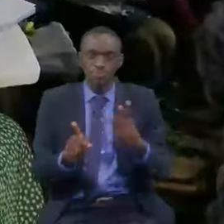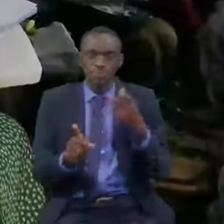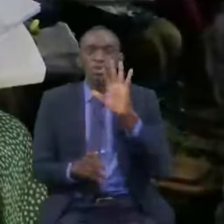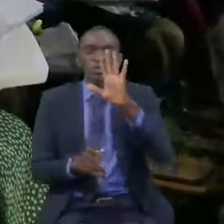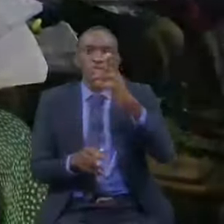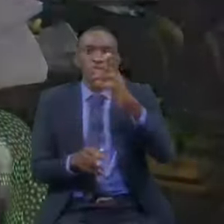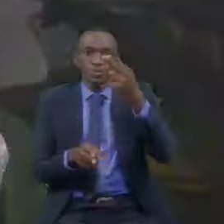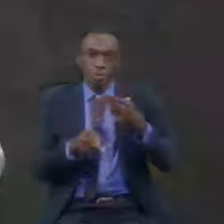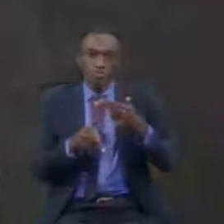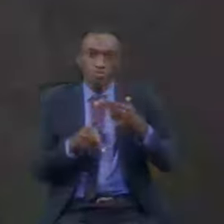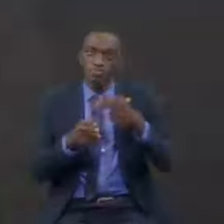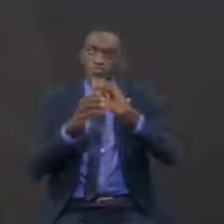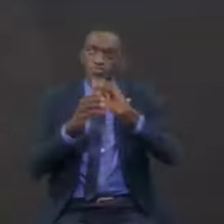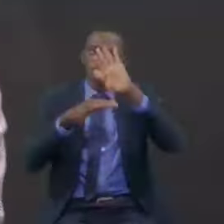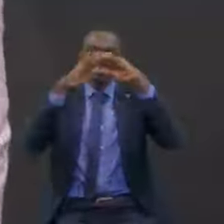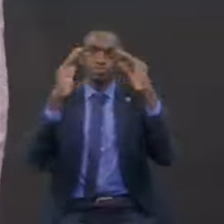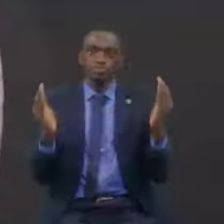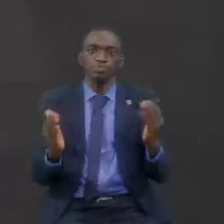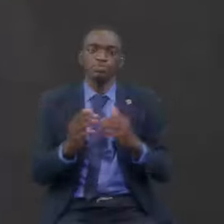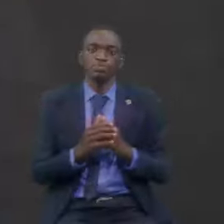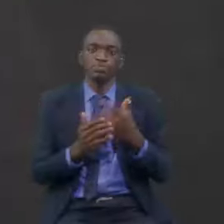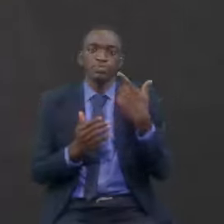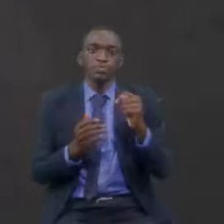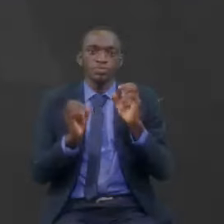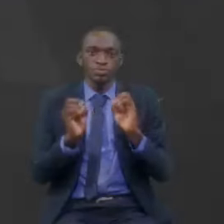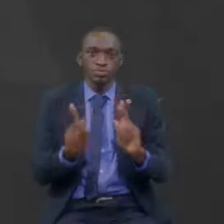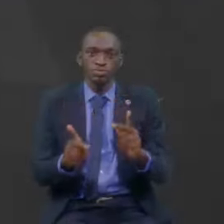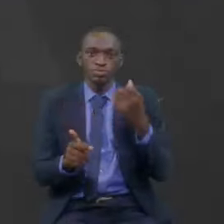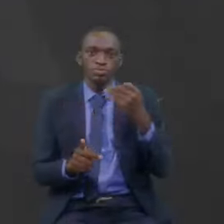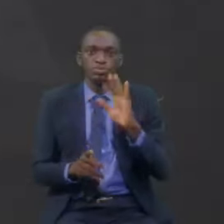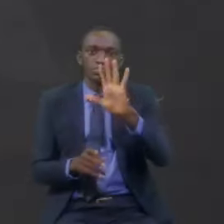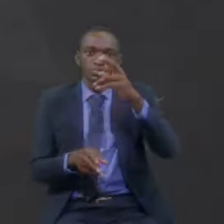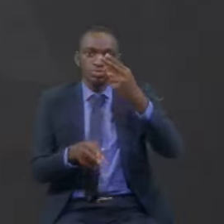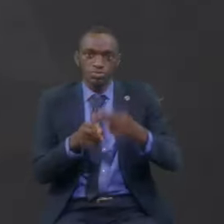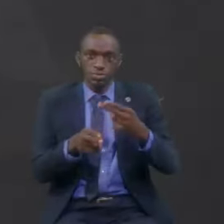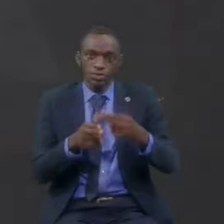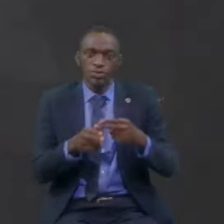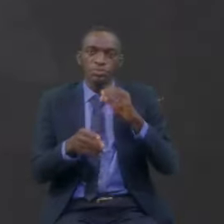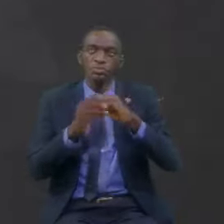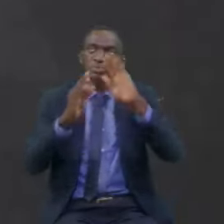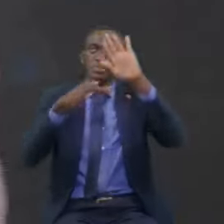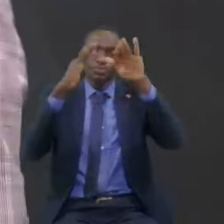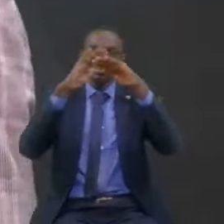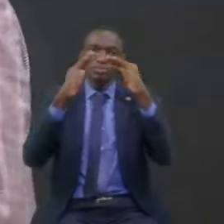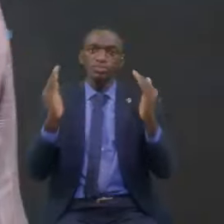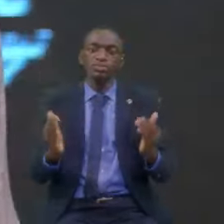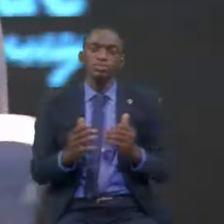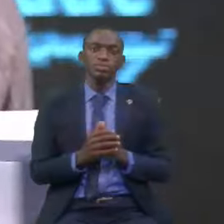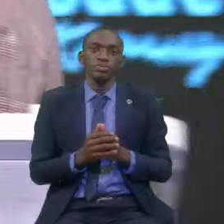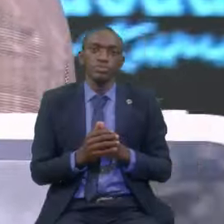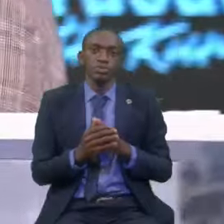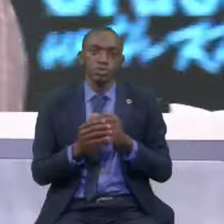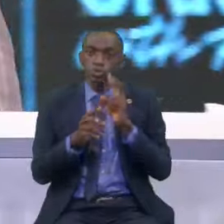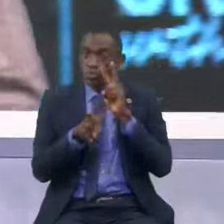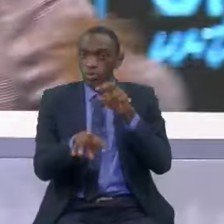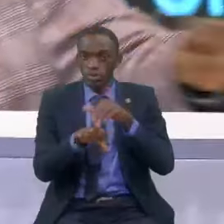heaven. The privilege of your name in heaven. Look at Luke chapter